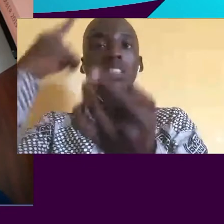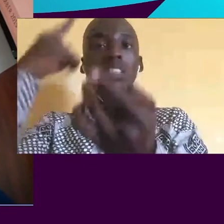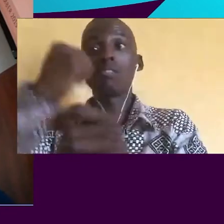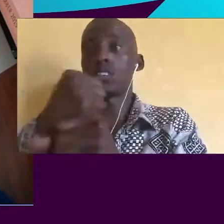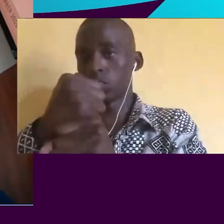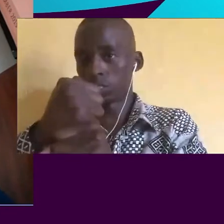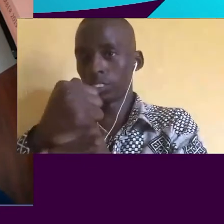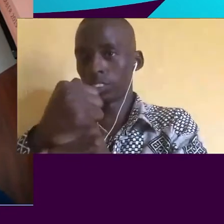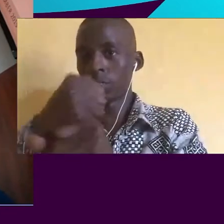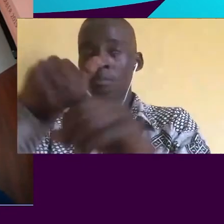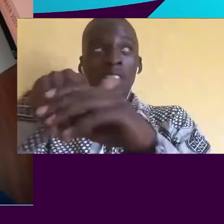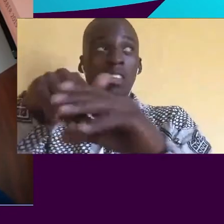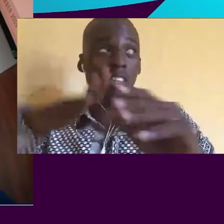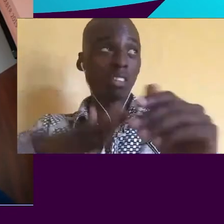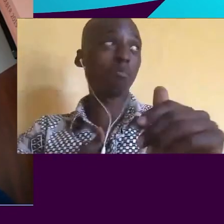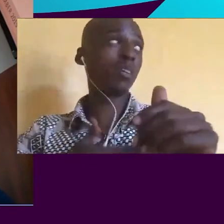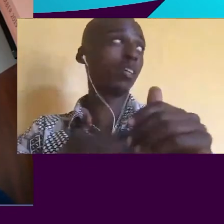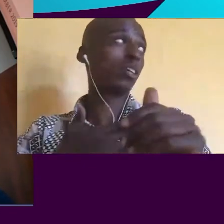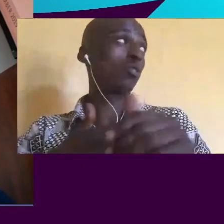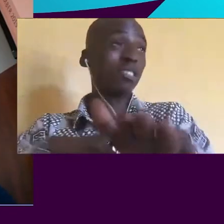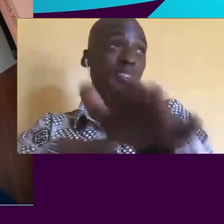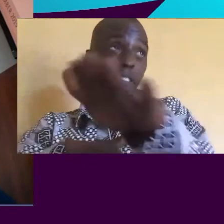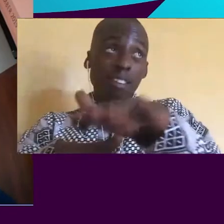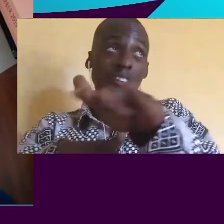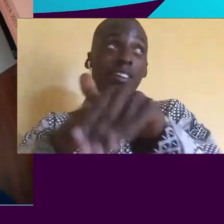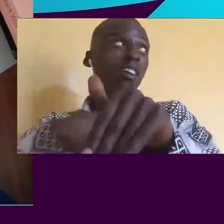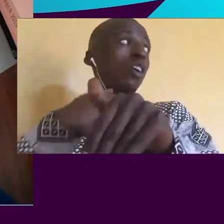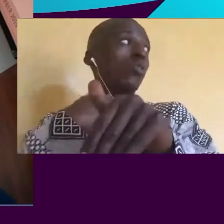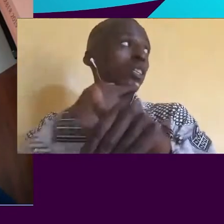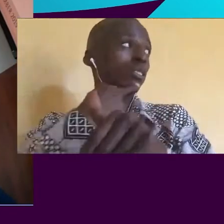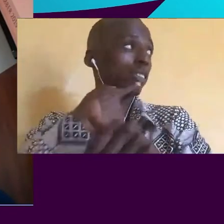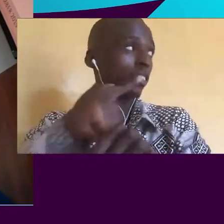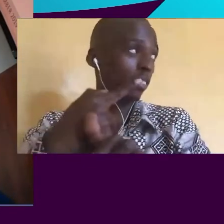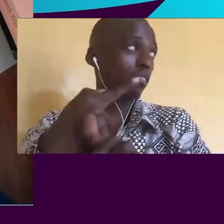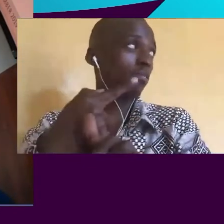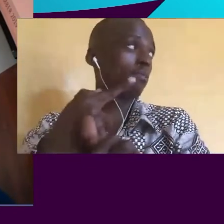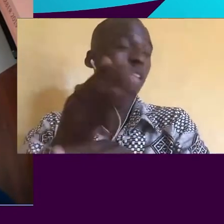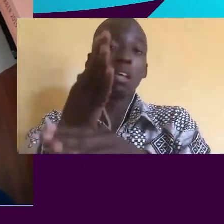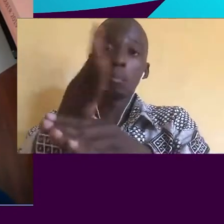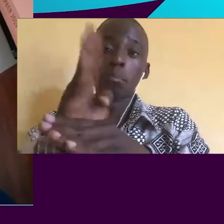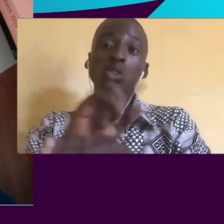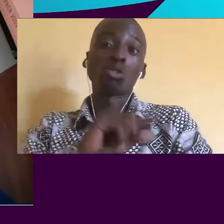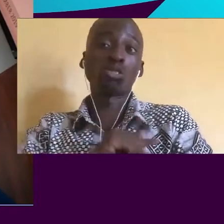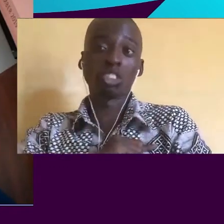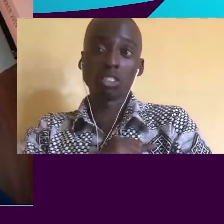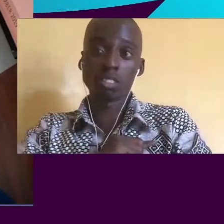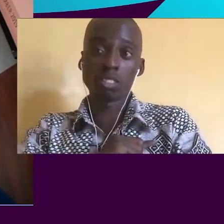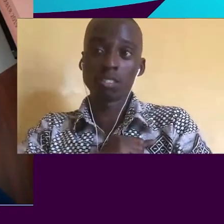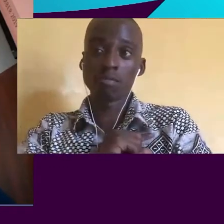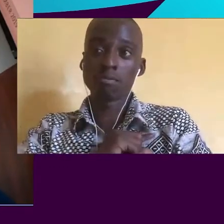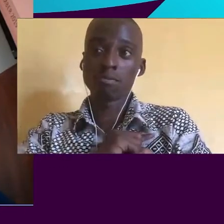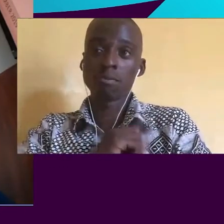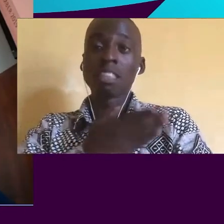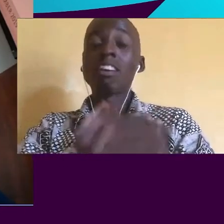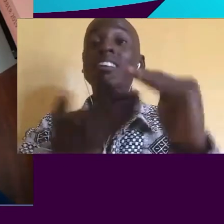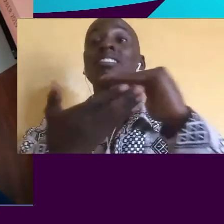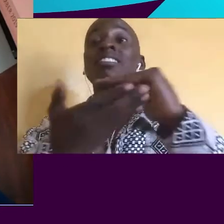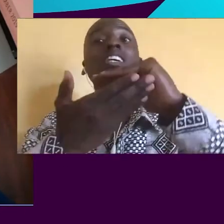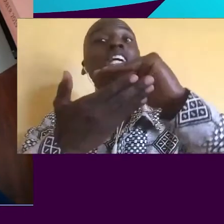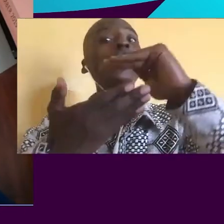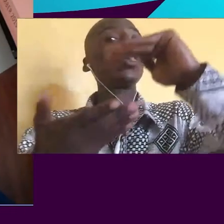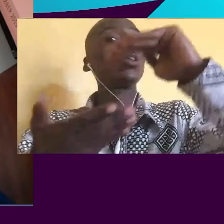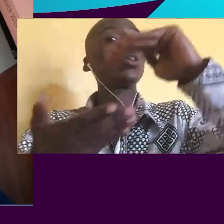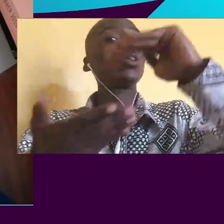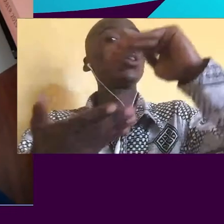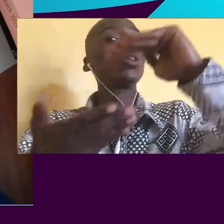own area, I would want to say that Minister of Gender definitely has a lot of interest in the area